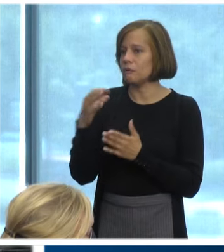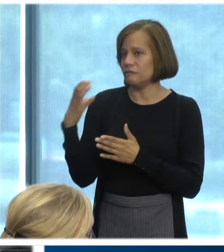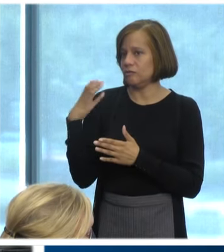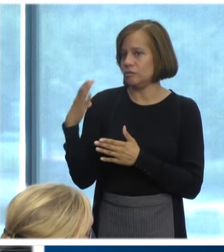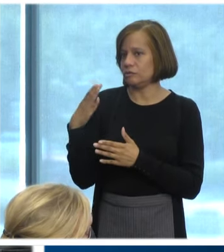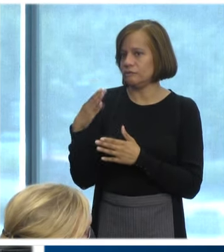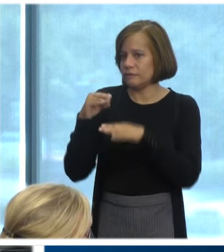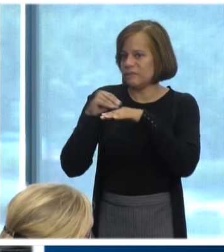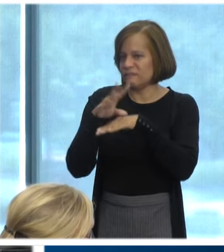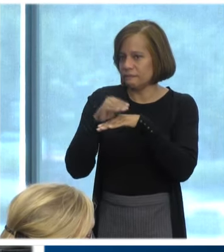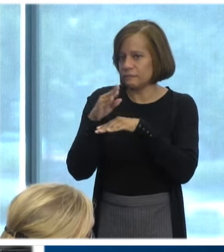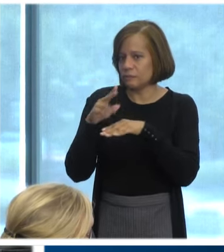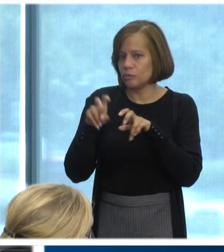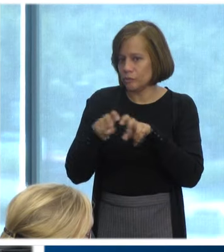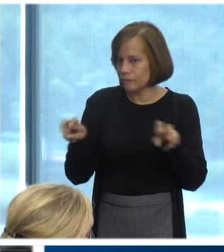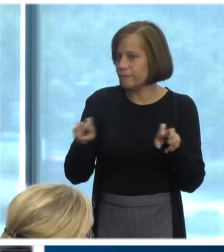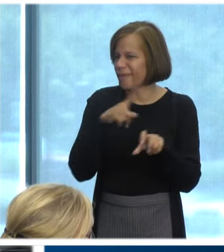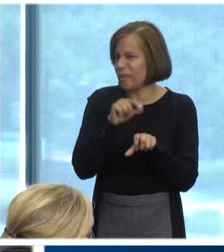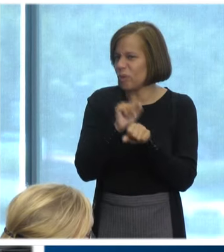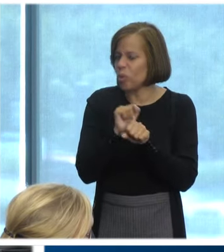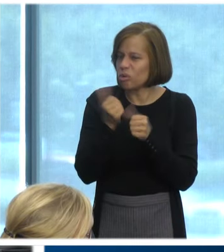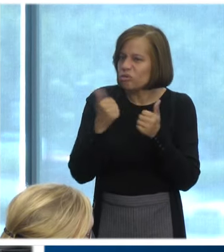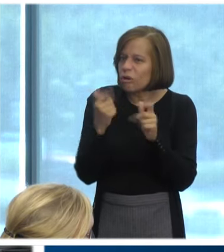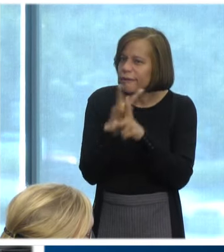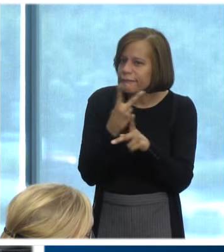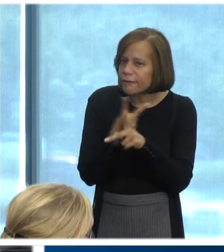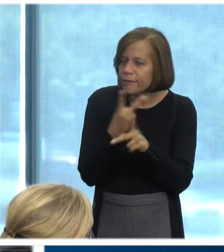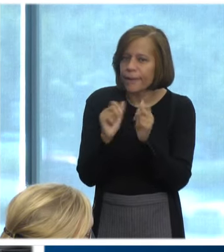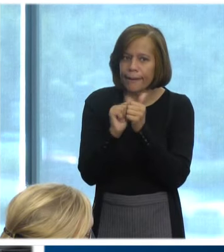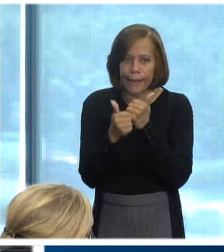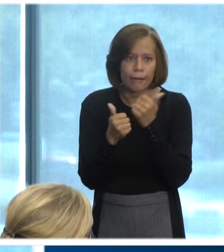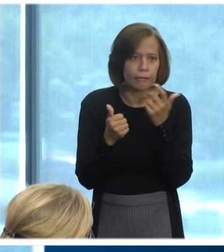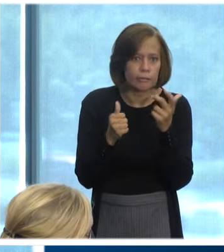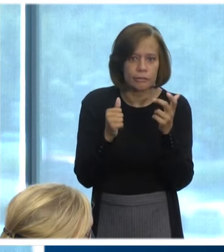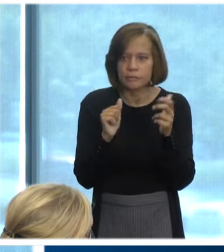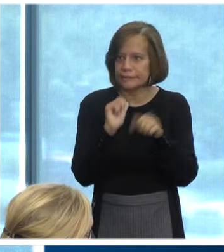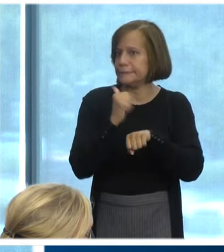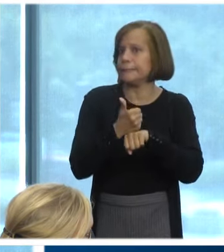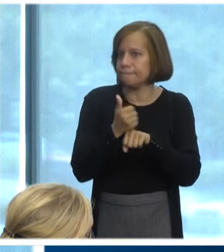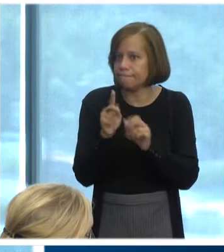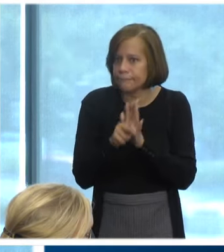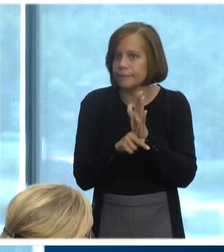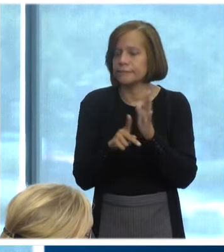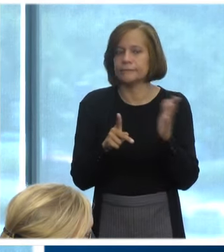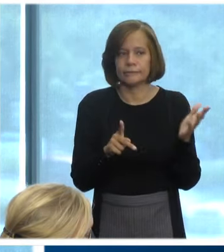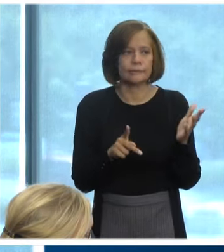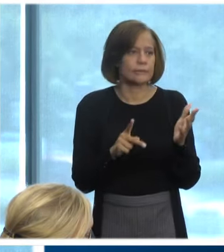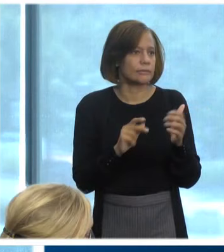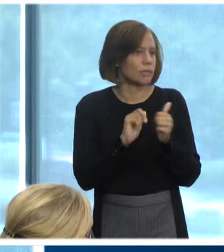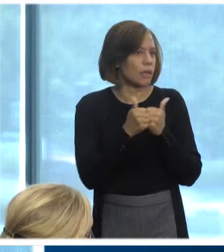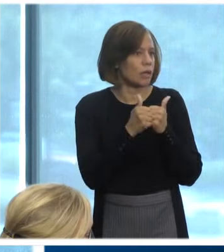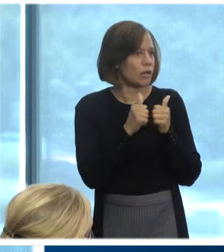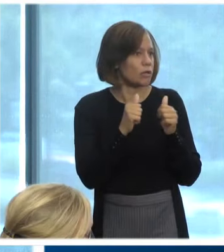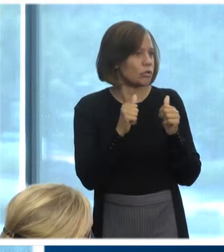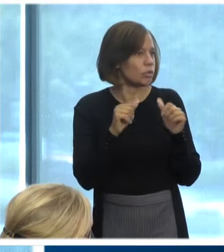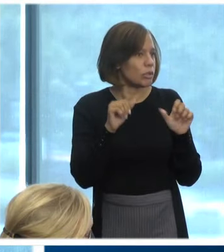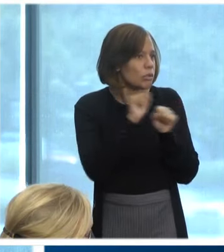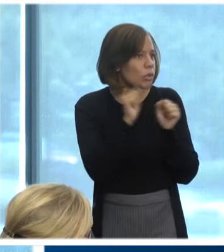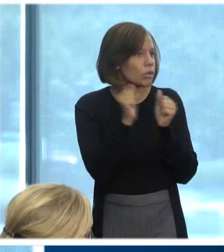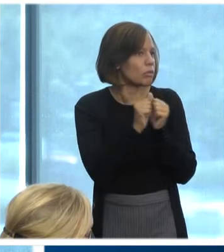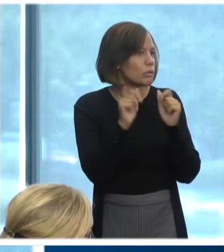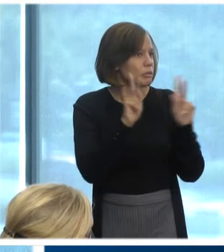is working on with the Chief right now. Obviously we're looking at, the first thing they're looking at is how we engaged around these protests and a number of